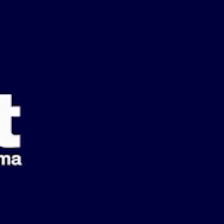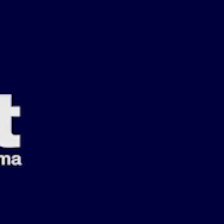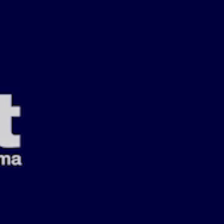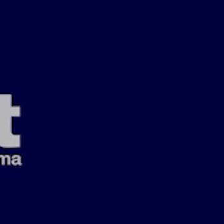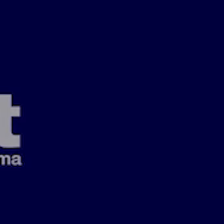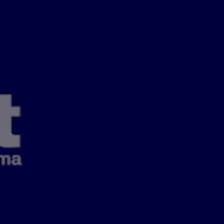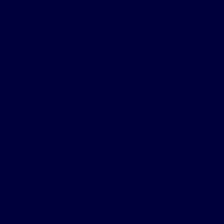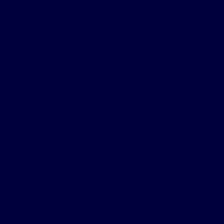Thank you.